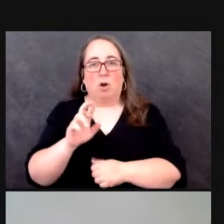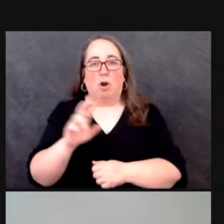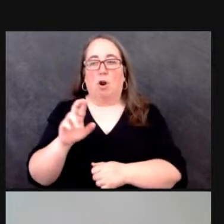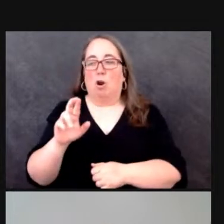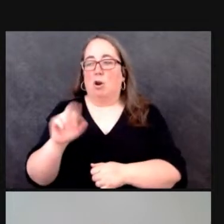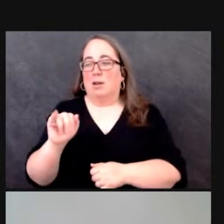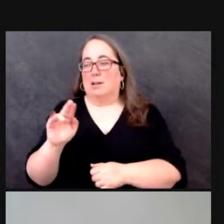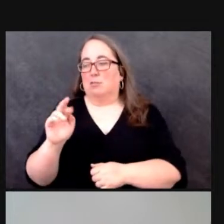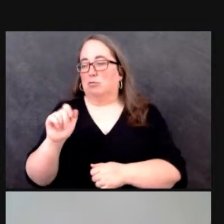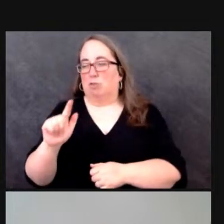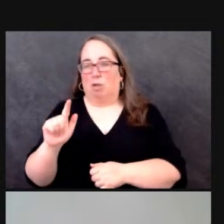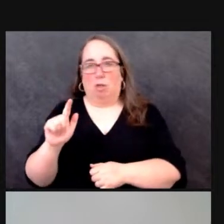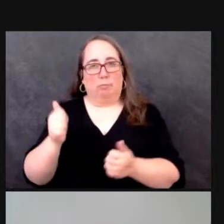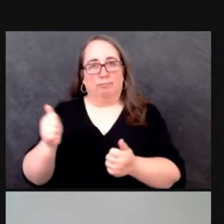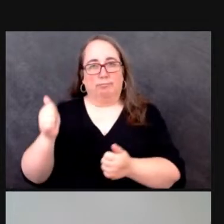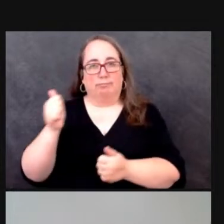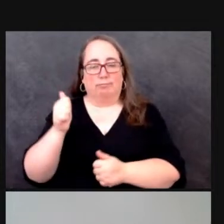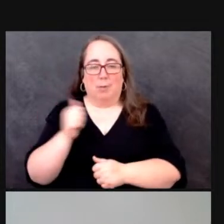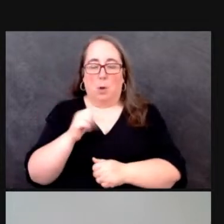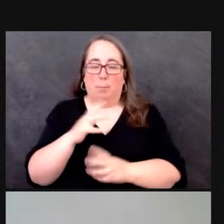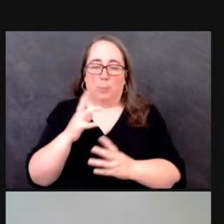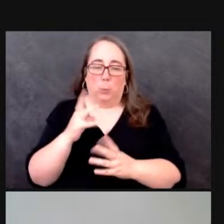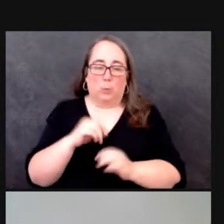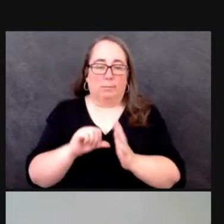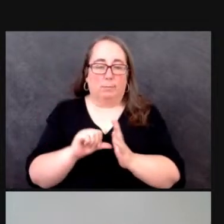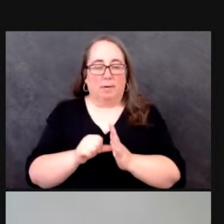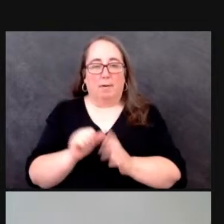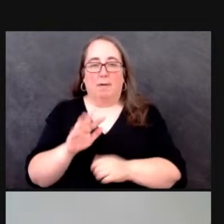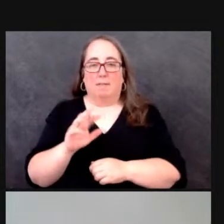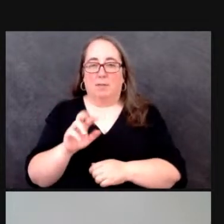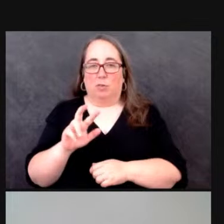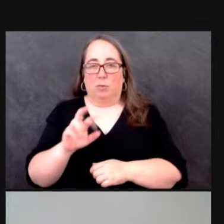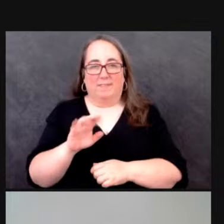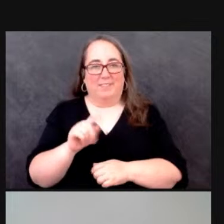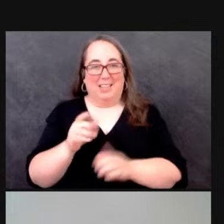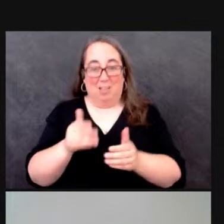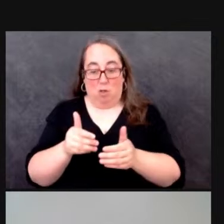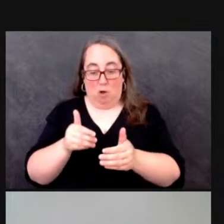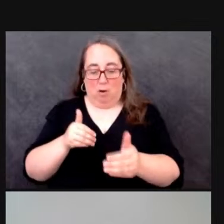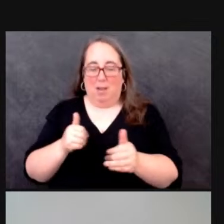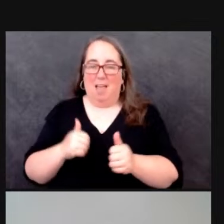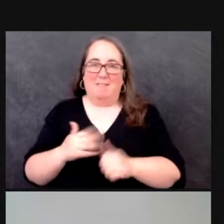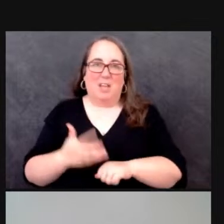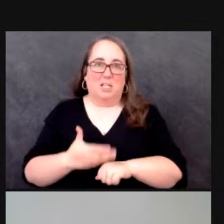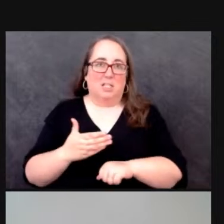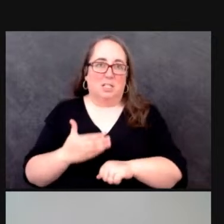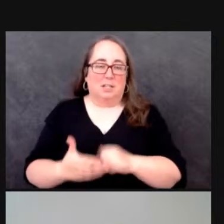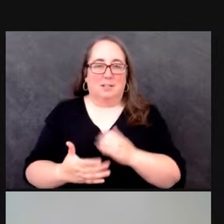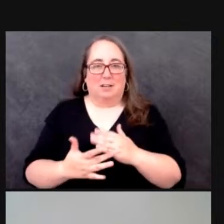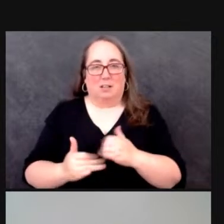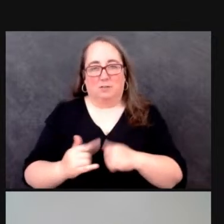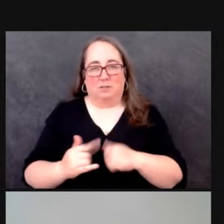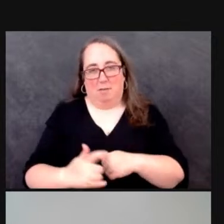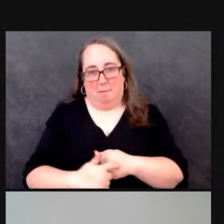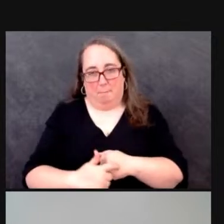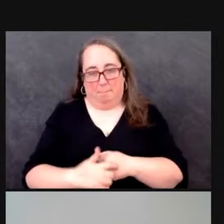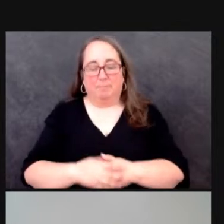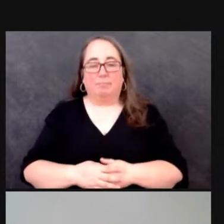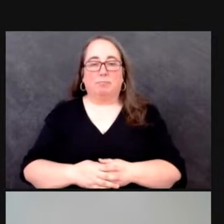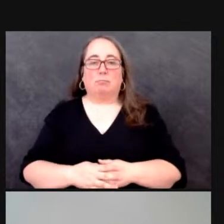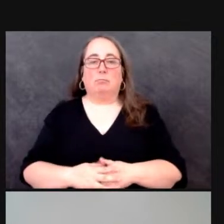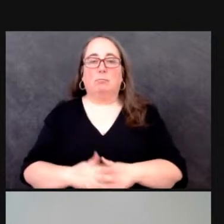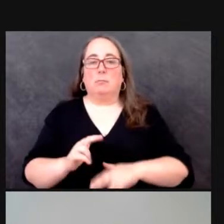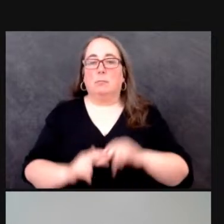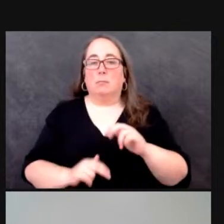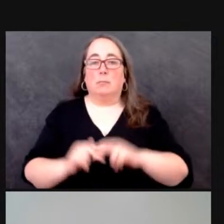was a beautiful and impressive ship, 503 feet long and filled with the latest technology of her day. While the construction of the